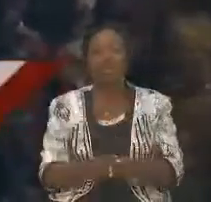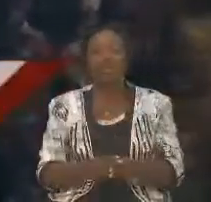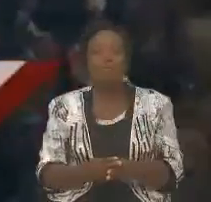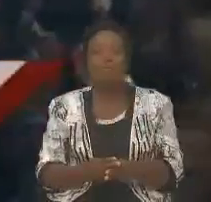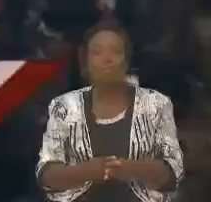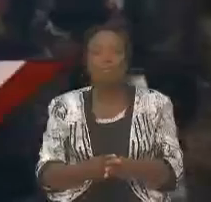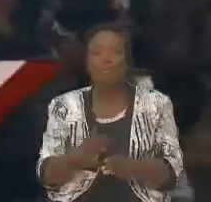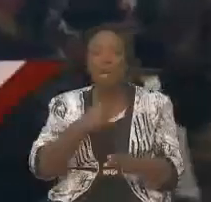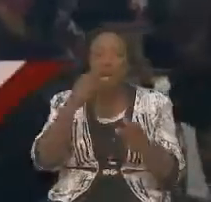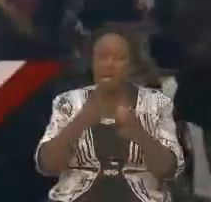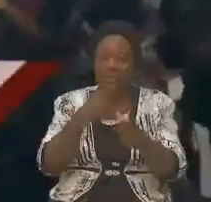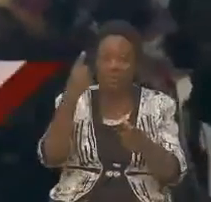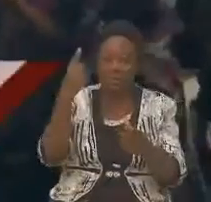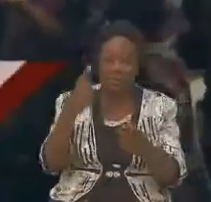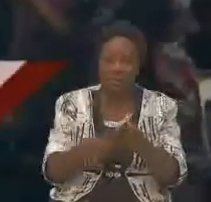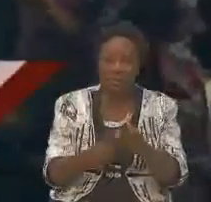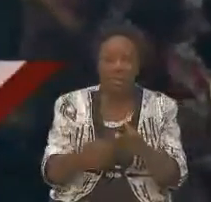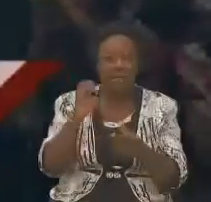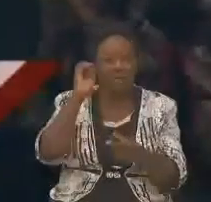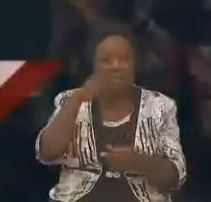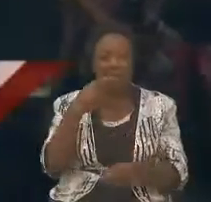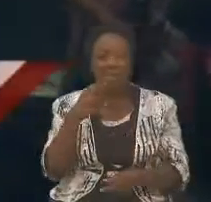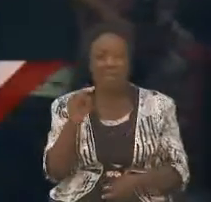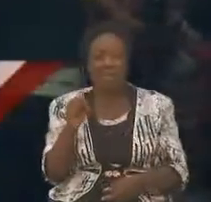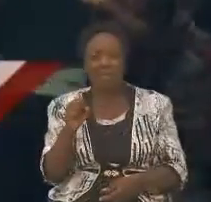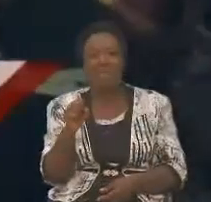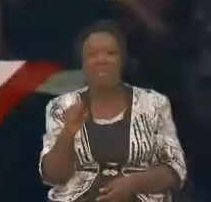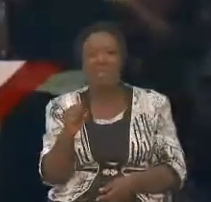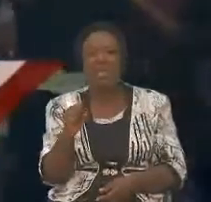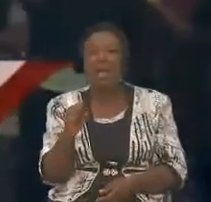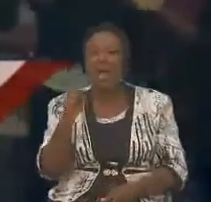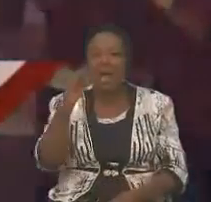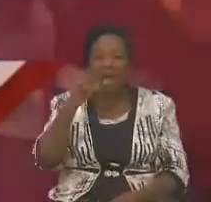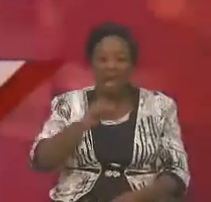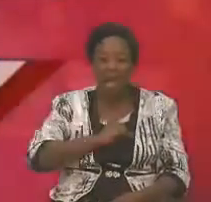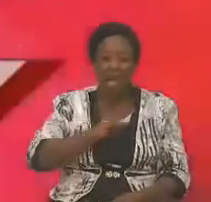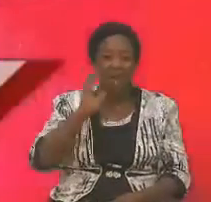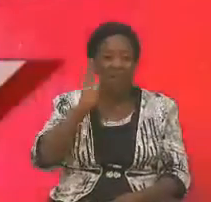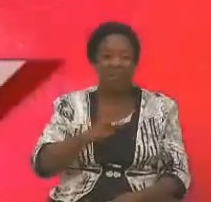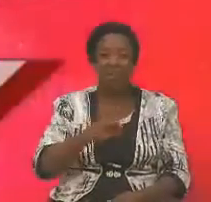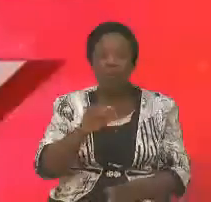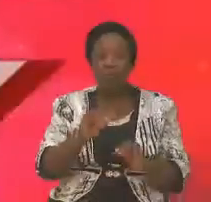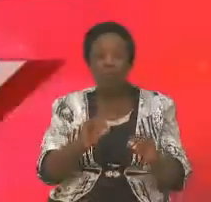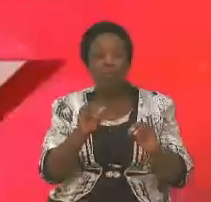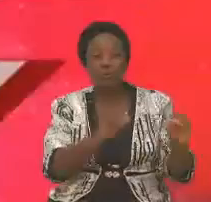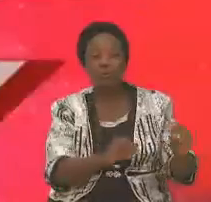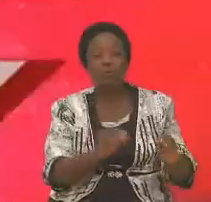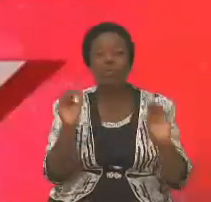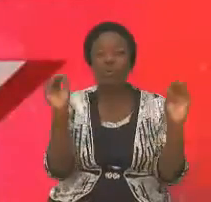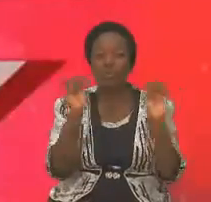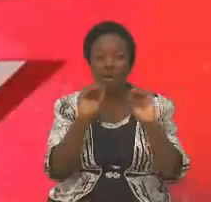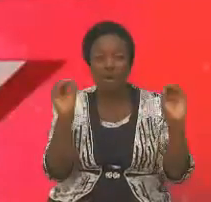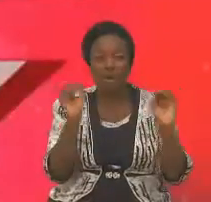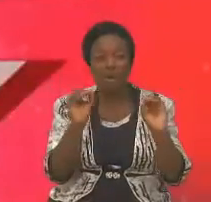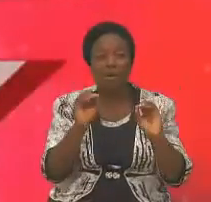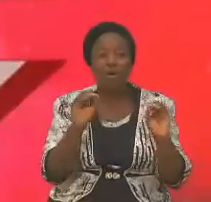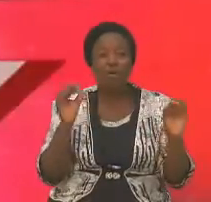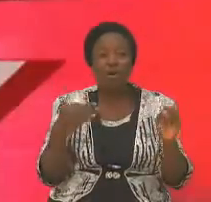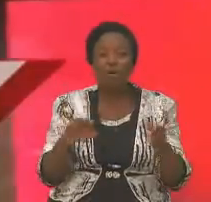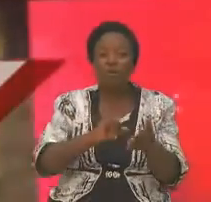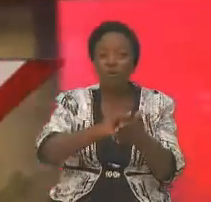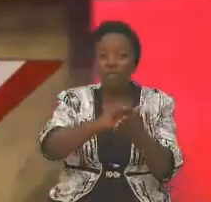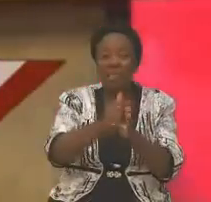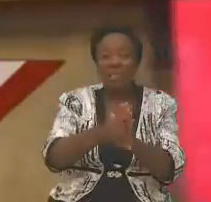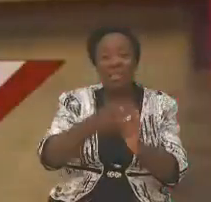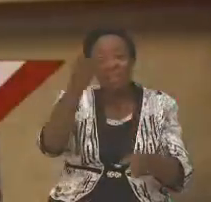today in Jesus' name. And then he said, I will put none of